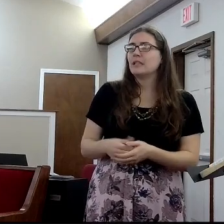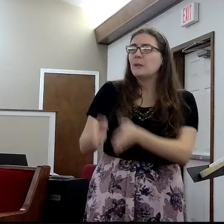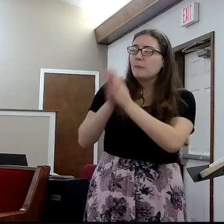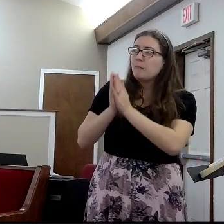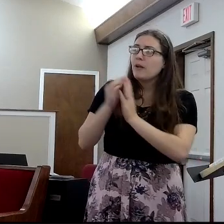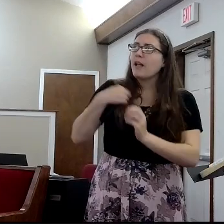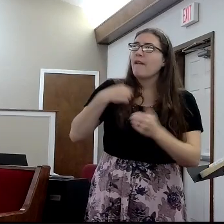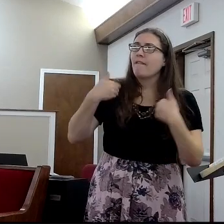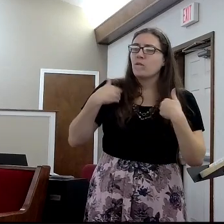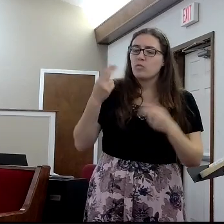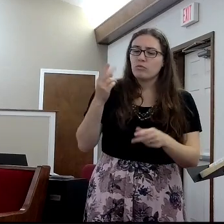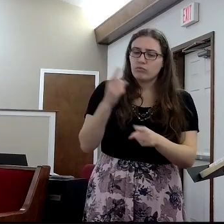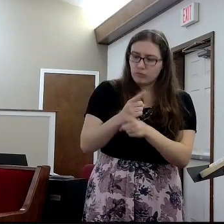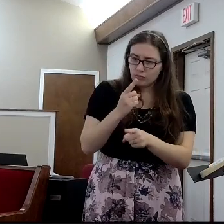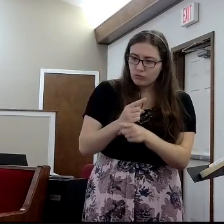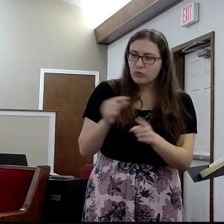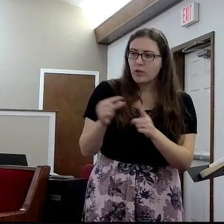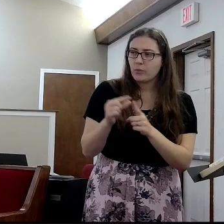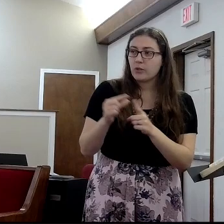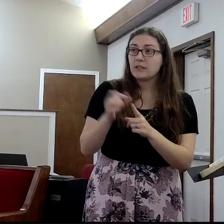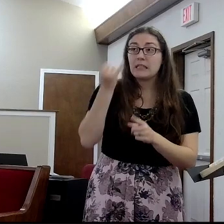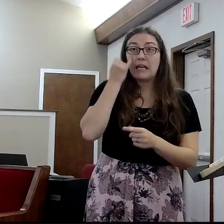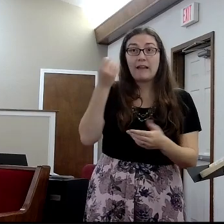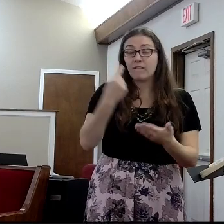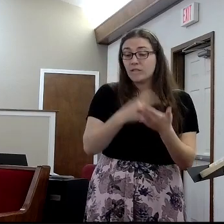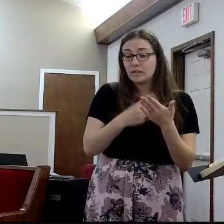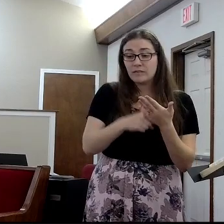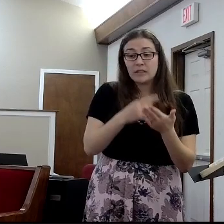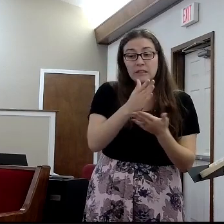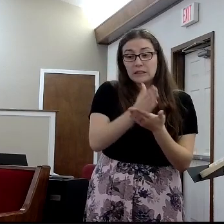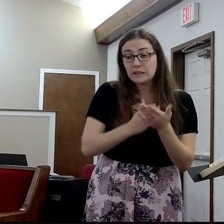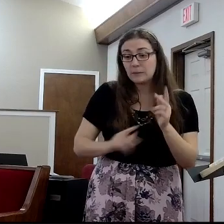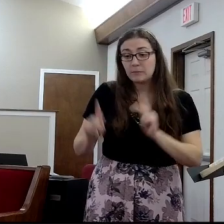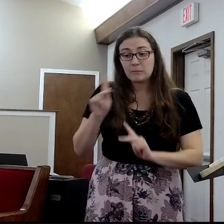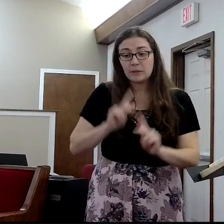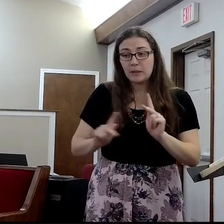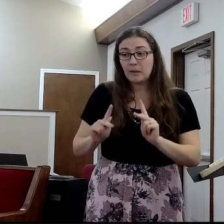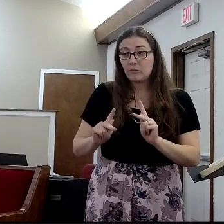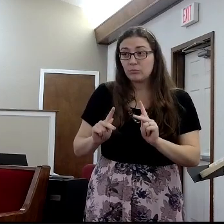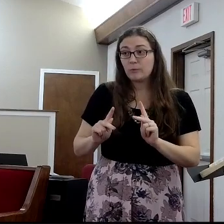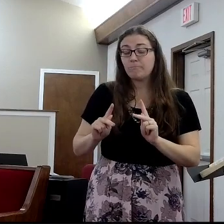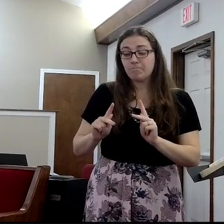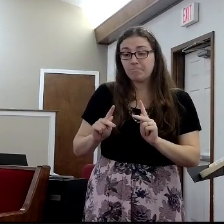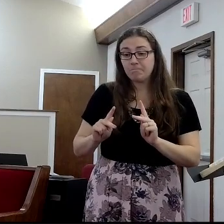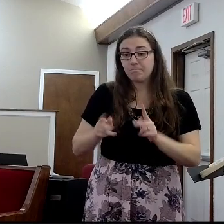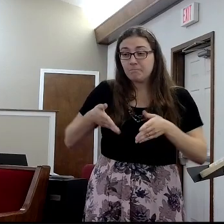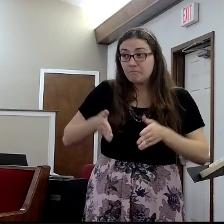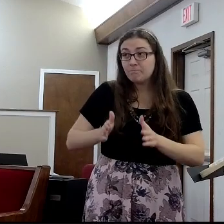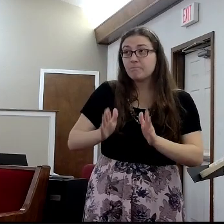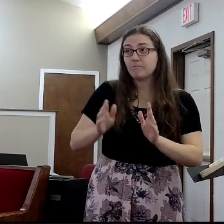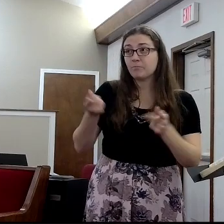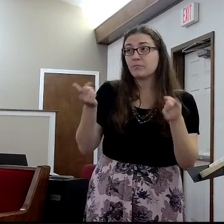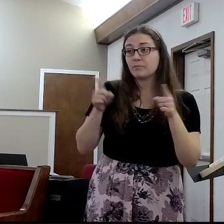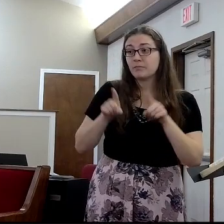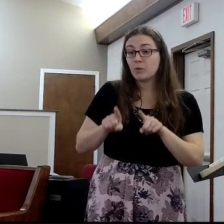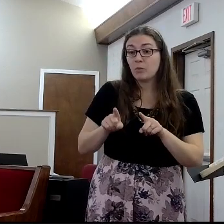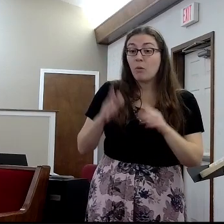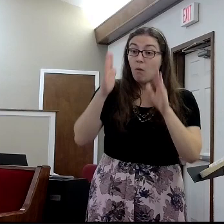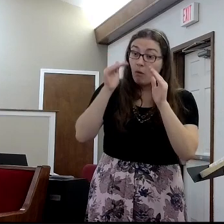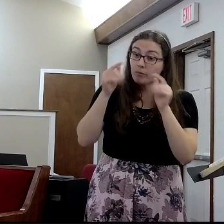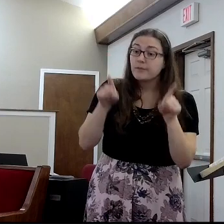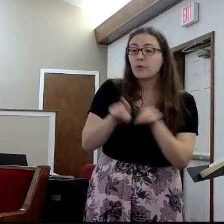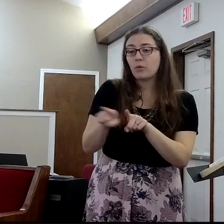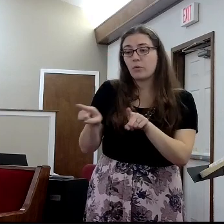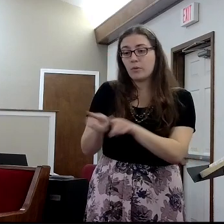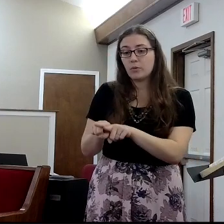Lord, that I just have the right words, Lord, to bring the message. Lord, if it's convicting to some, Lord, then let it be